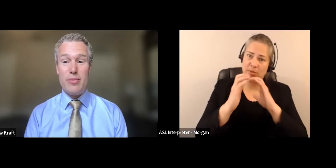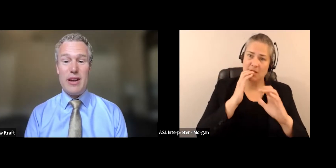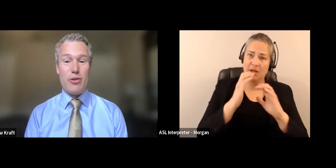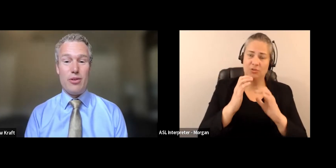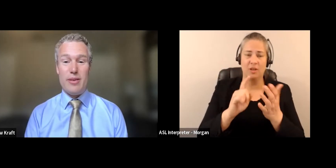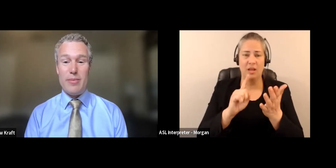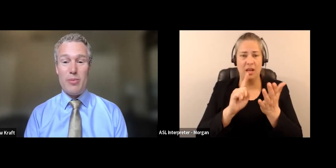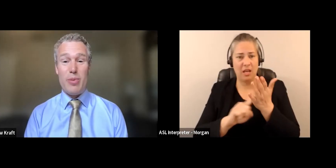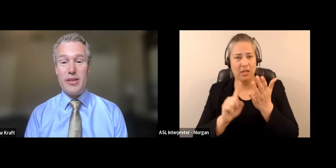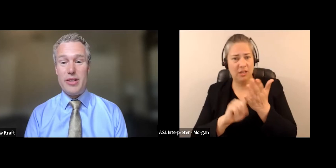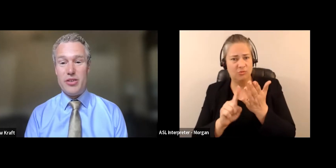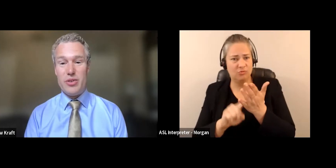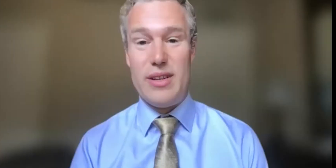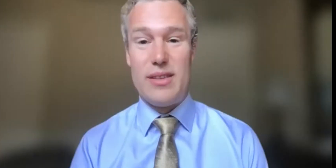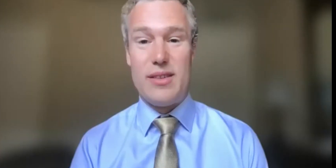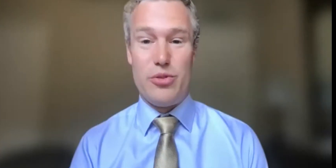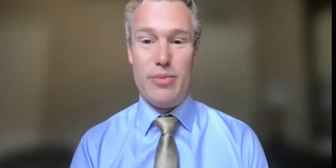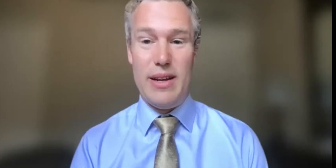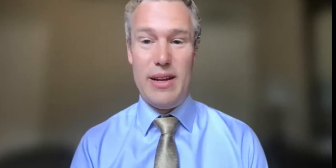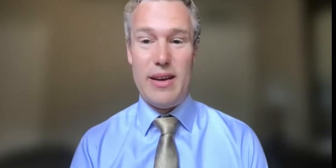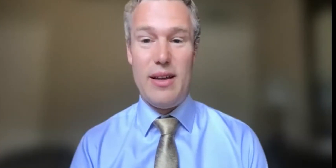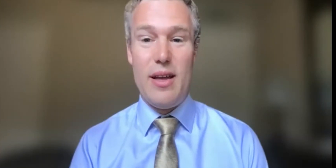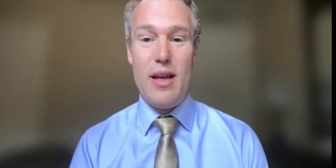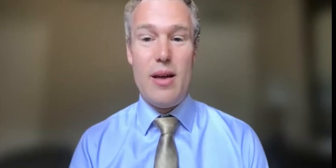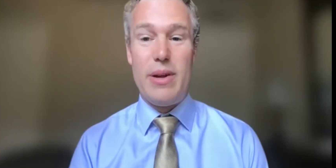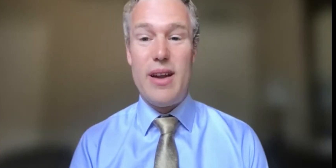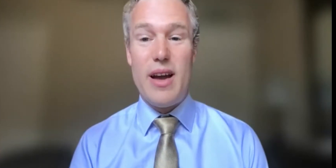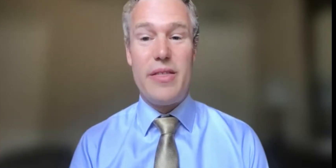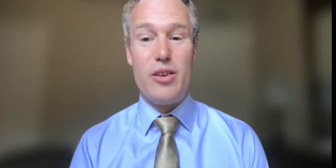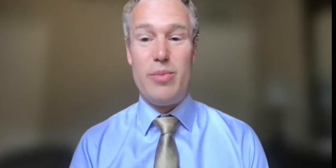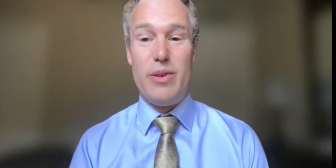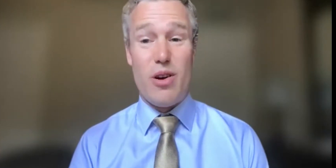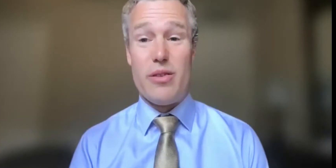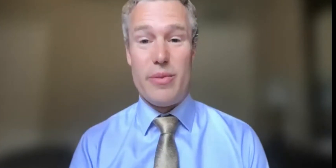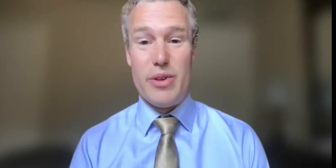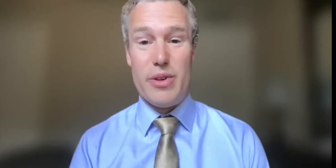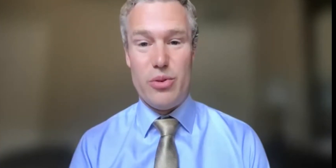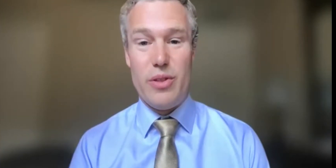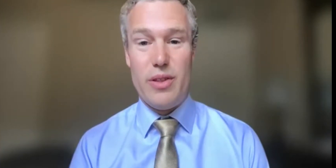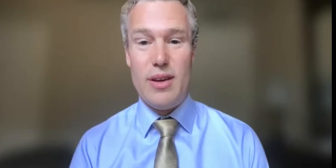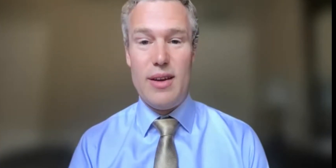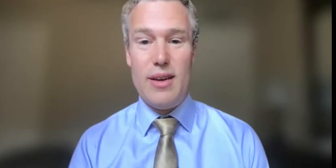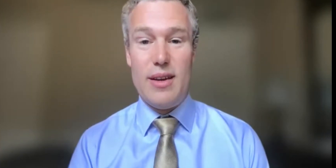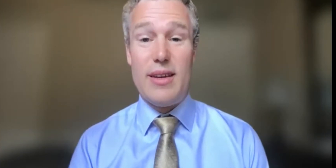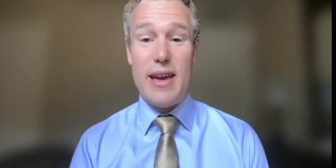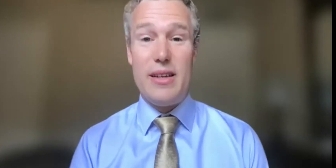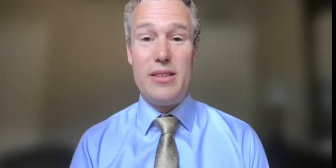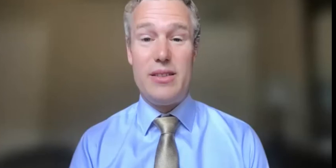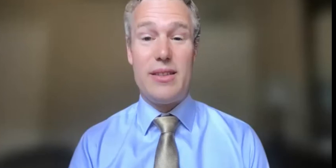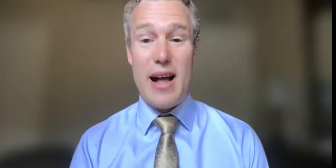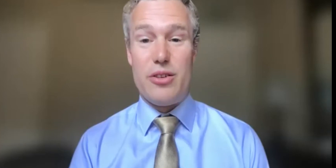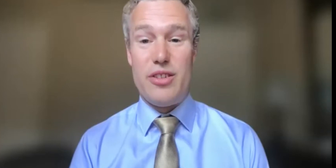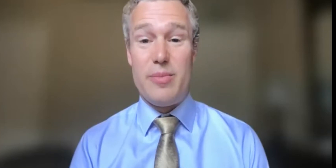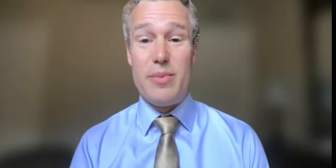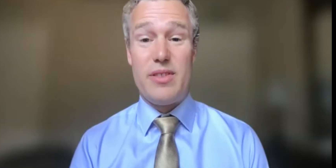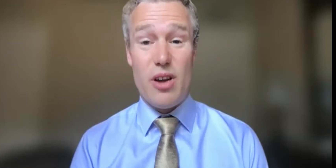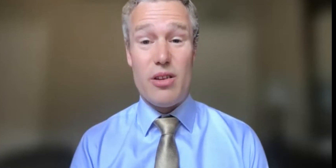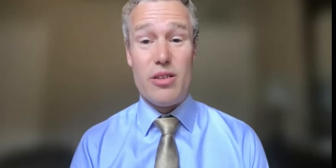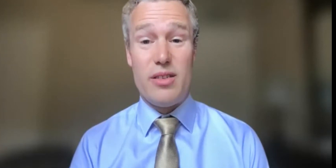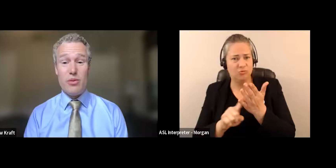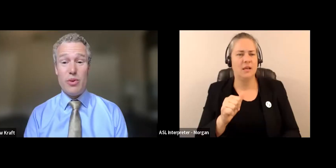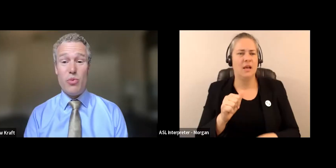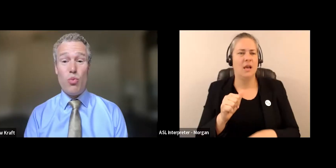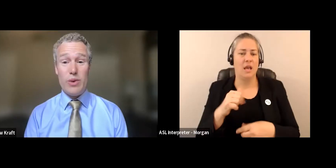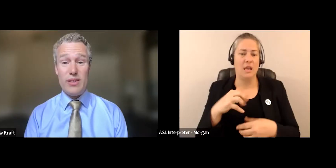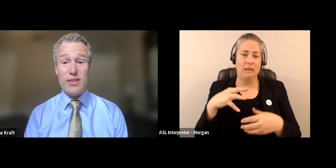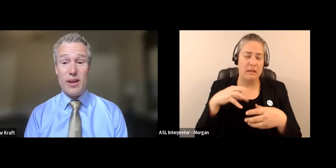appear to be narrowly about punditry and social media, but nothing could be farther from the truth. Engaged scholarship